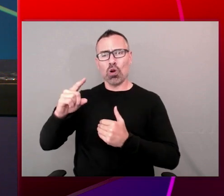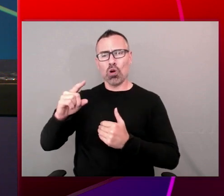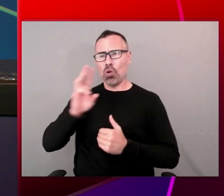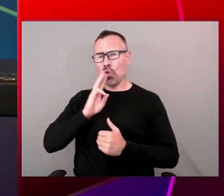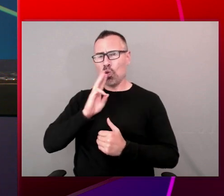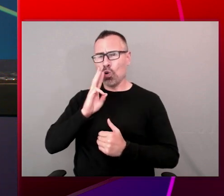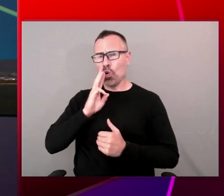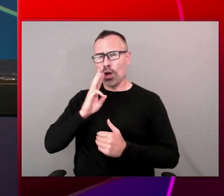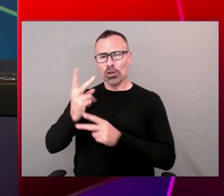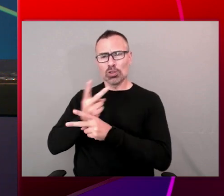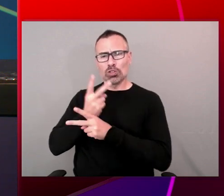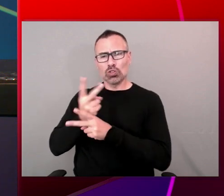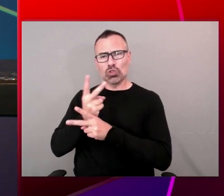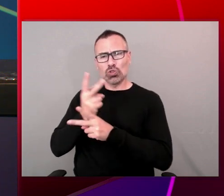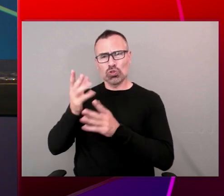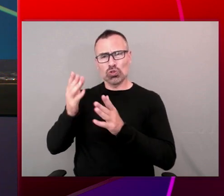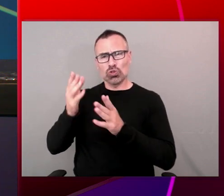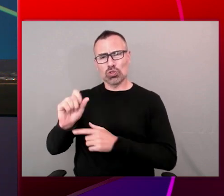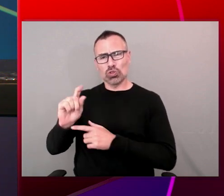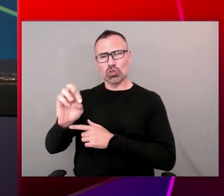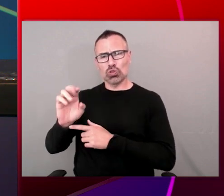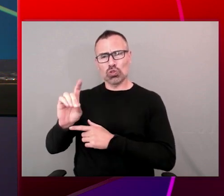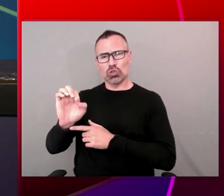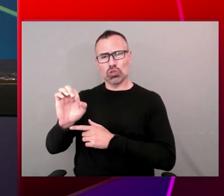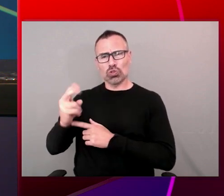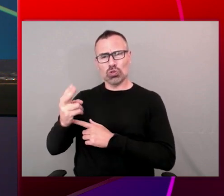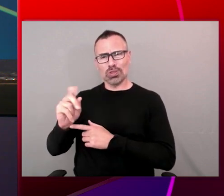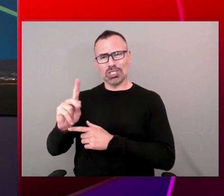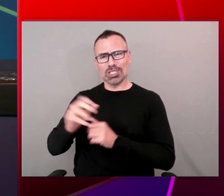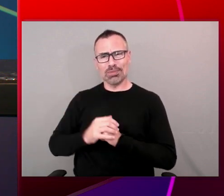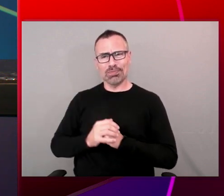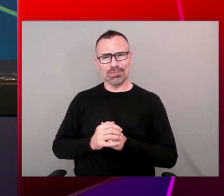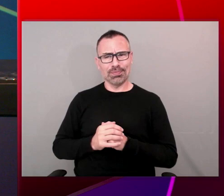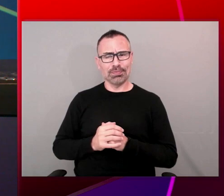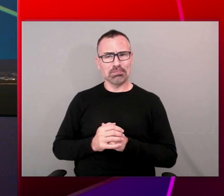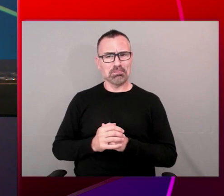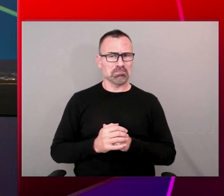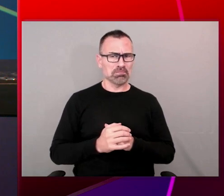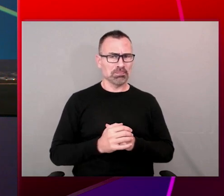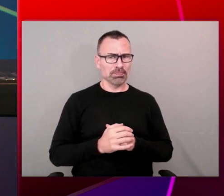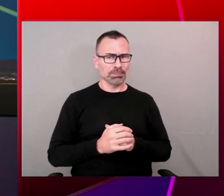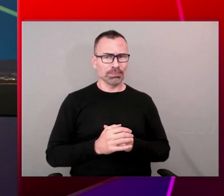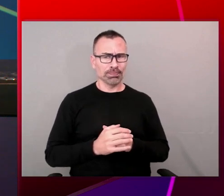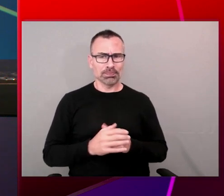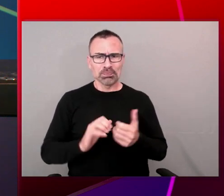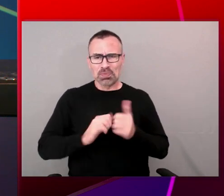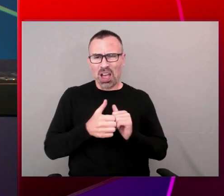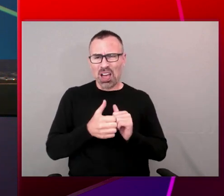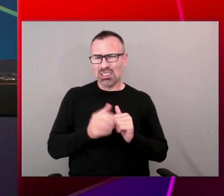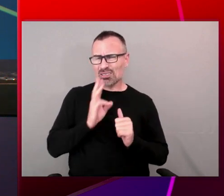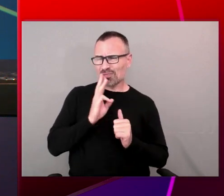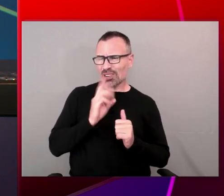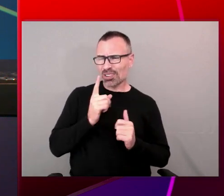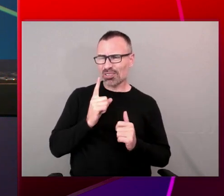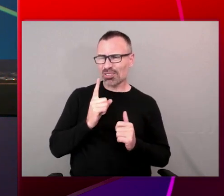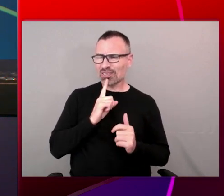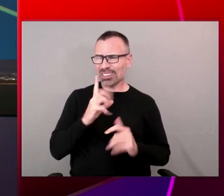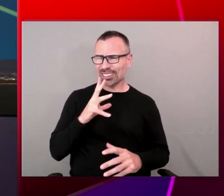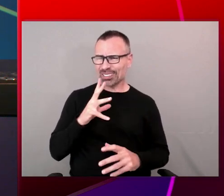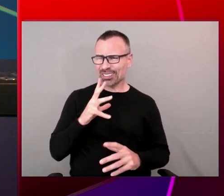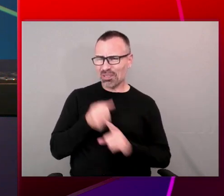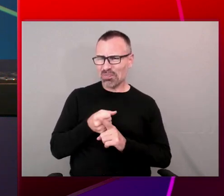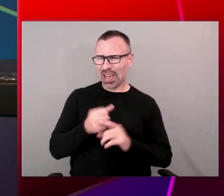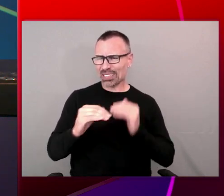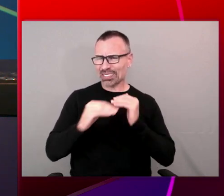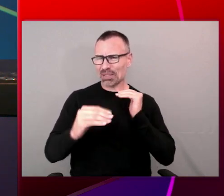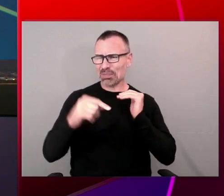So can you tell us about how water really fits into the overall theme of sustainability at AWS? Sure. So we've